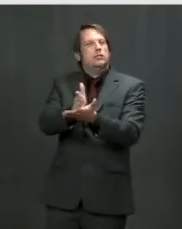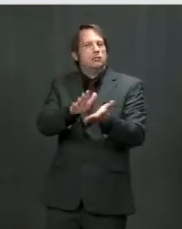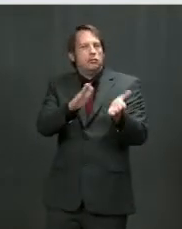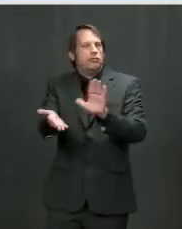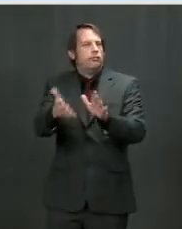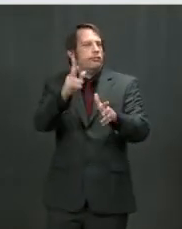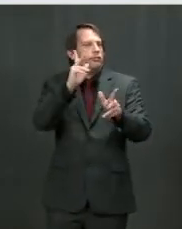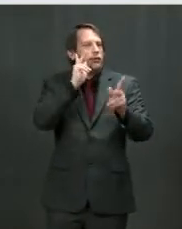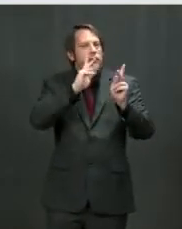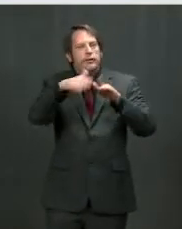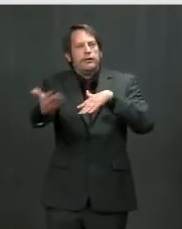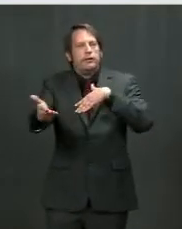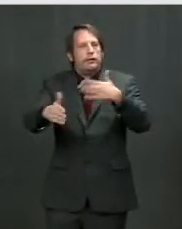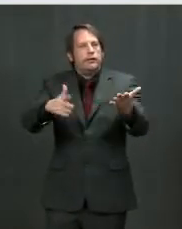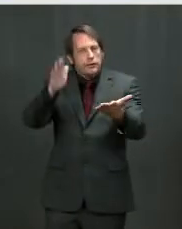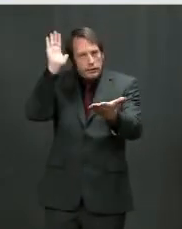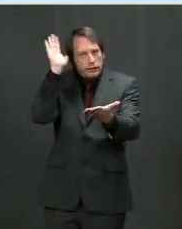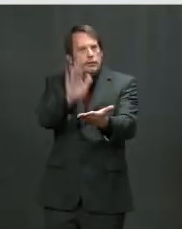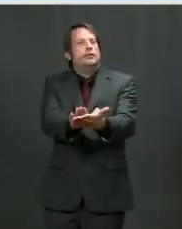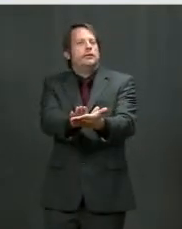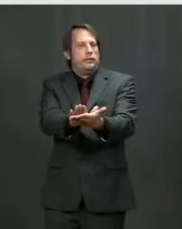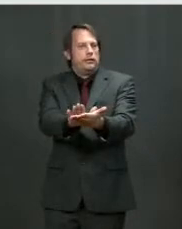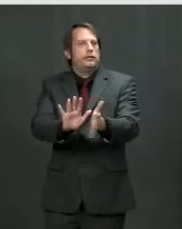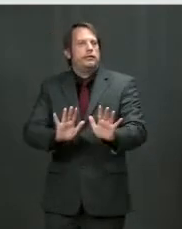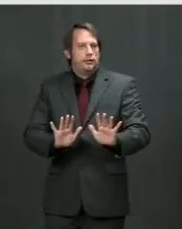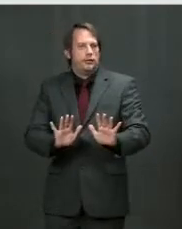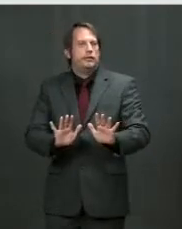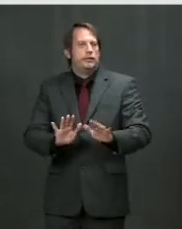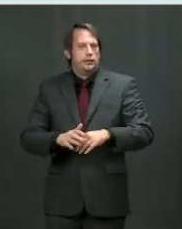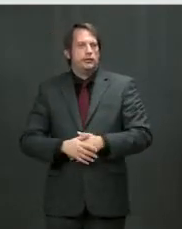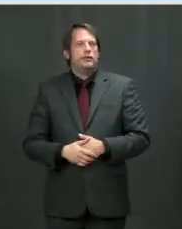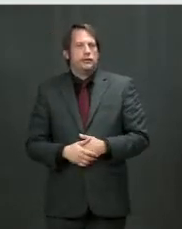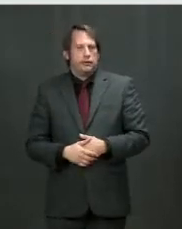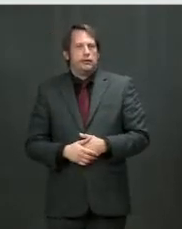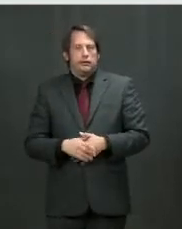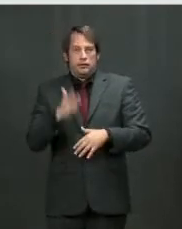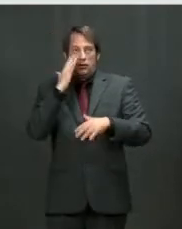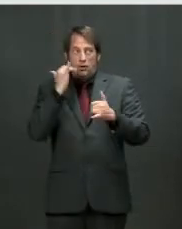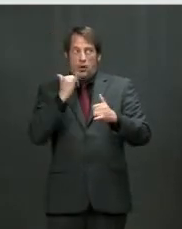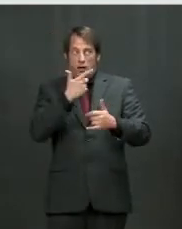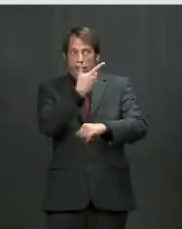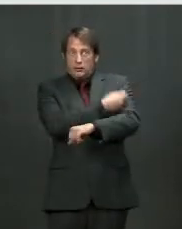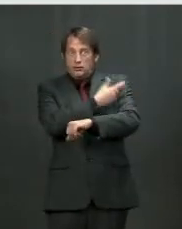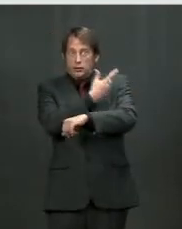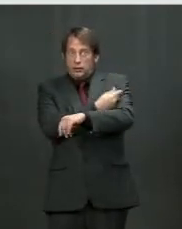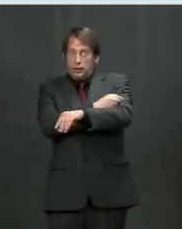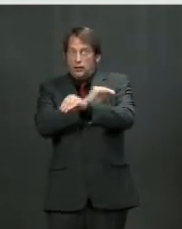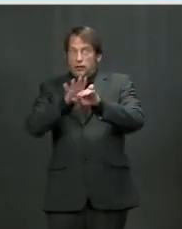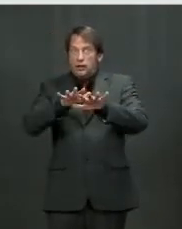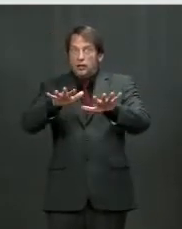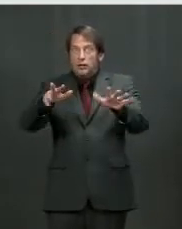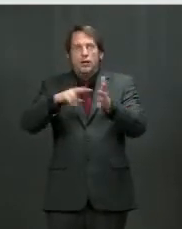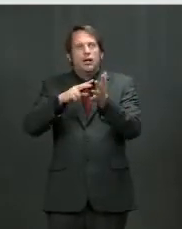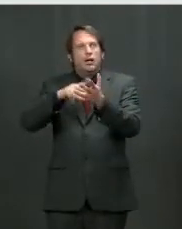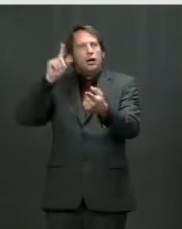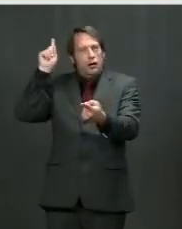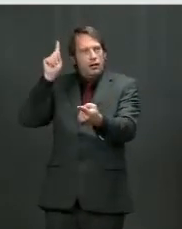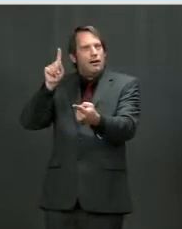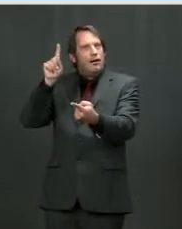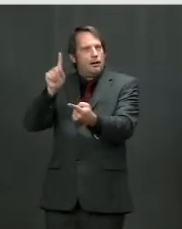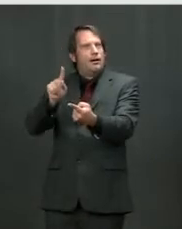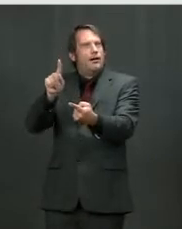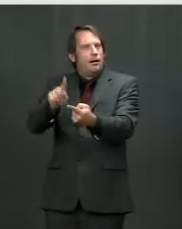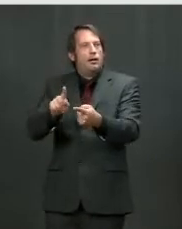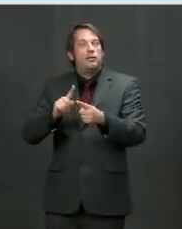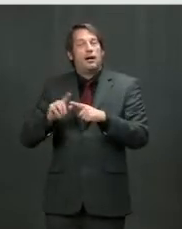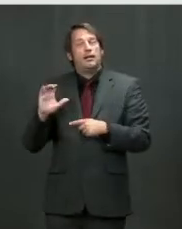of deaths that I believe to be an impact of vaccination, especially the vaccination of our elderly communities. But I think we're way too high to be thinking